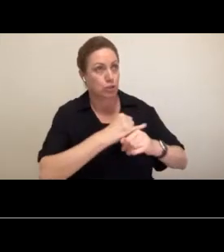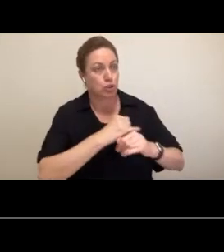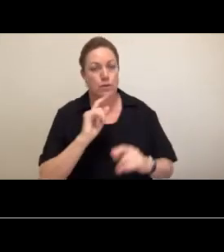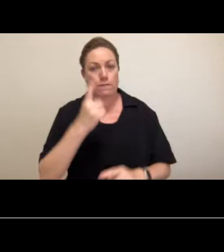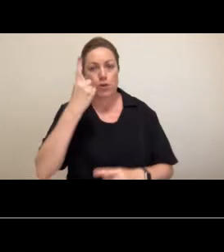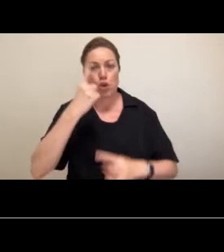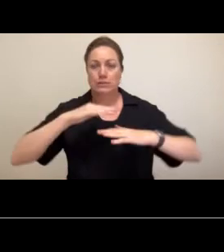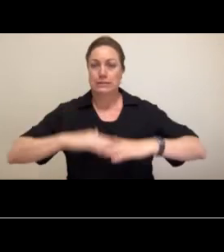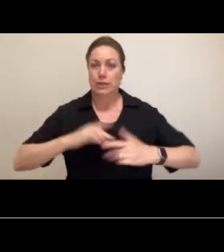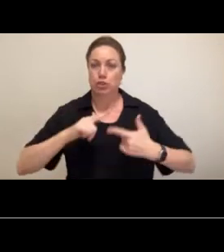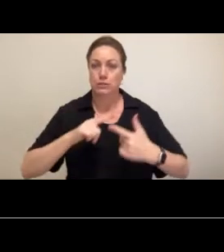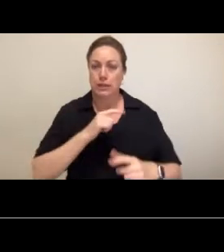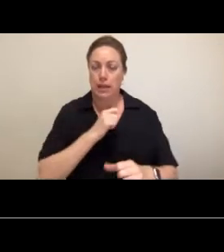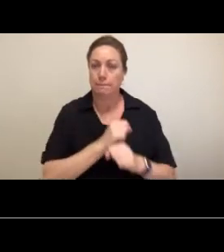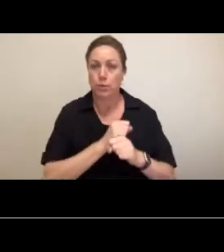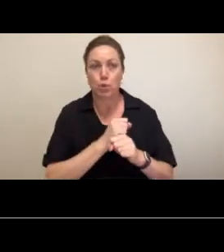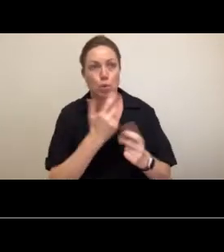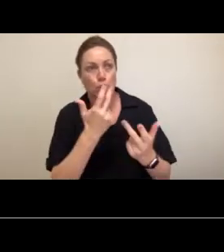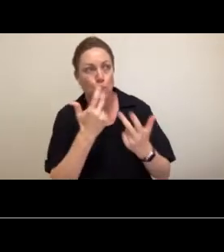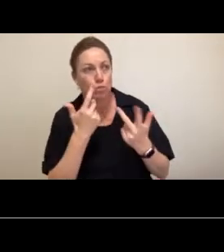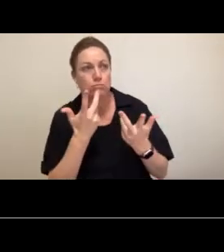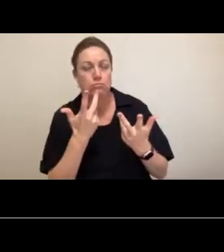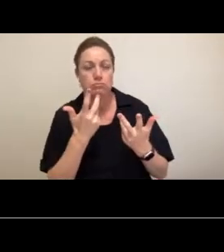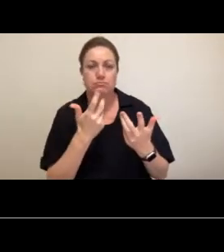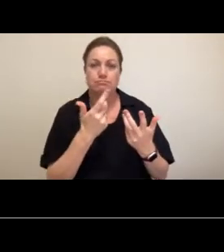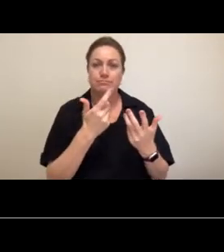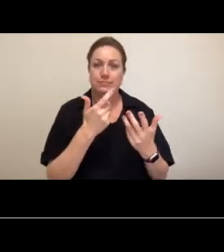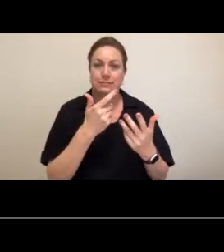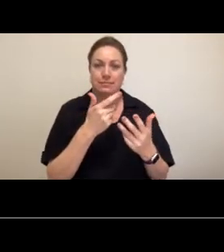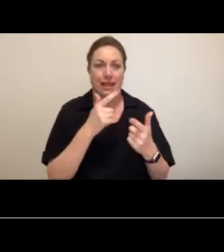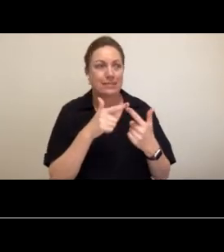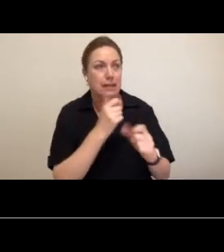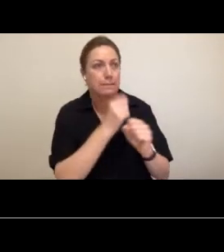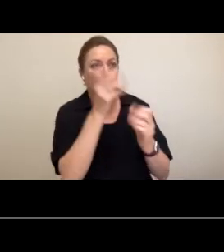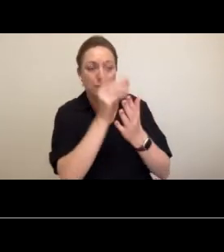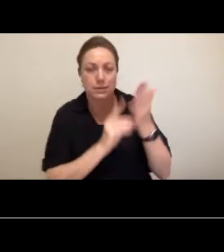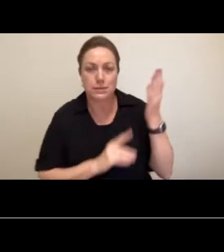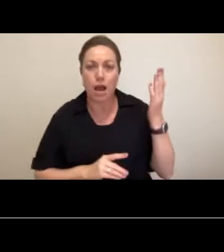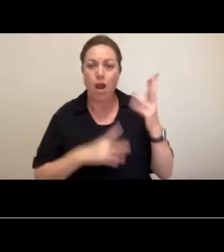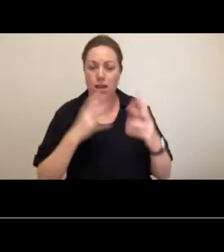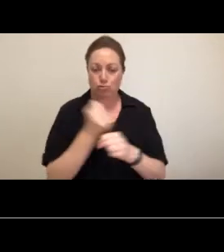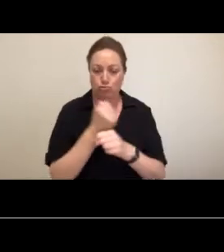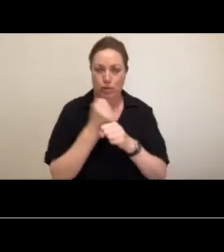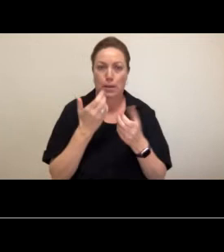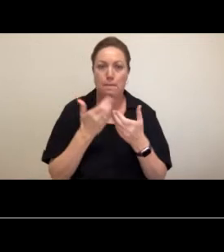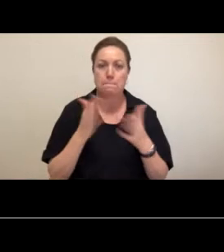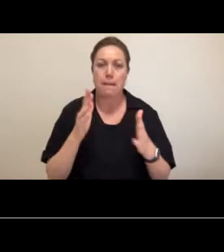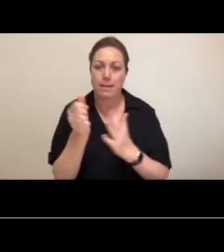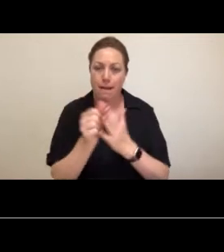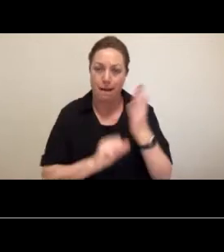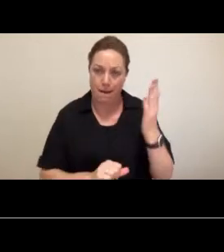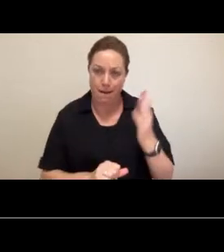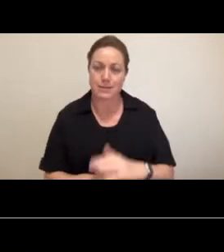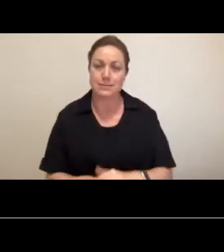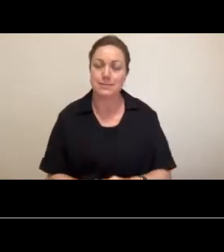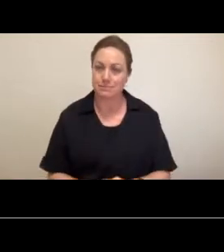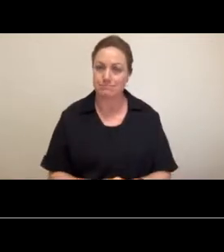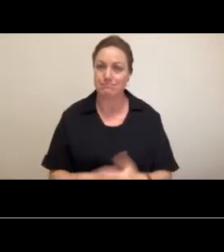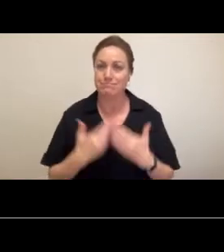the design to the development to the actual creation of public art. Thank you. I hope you enjoy